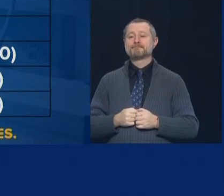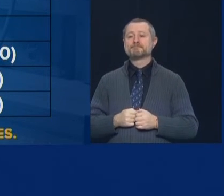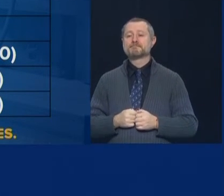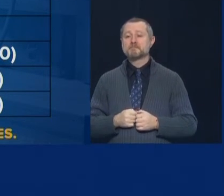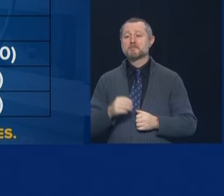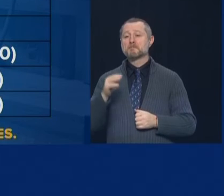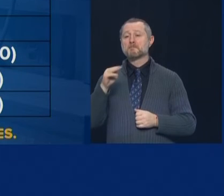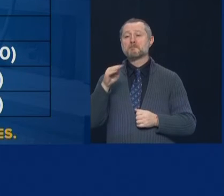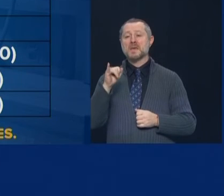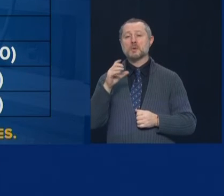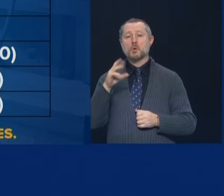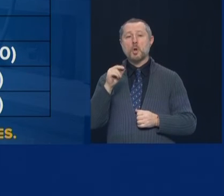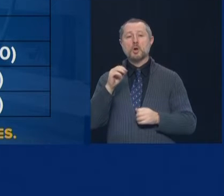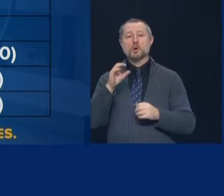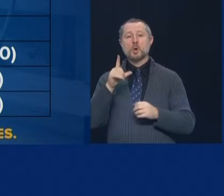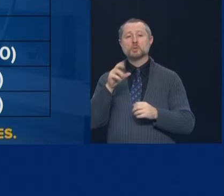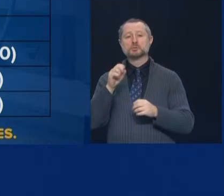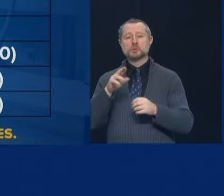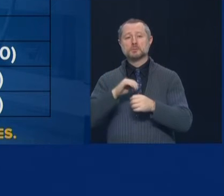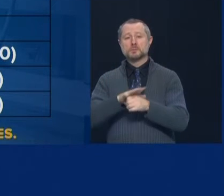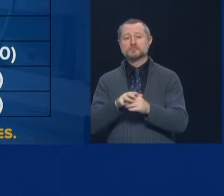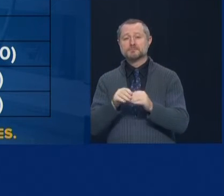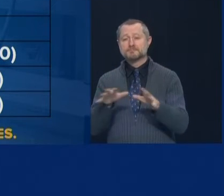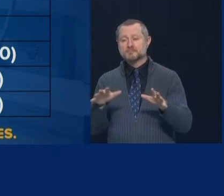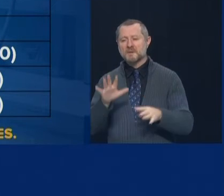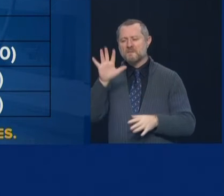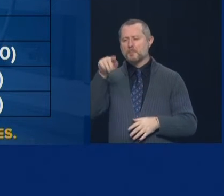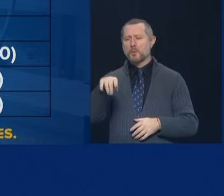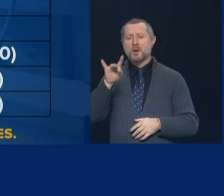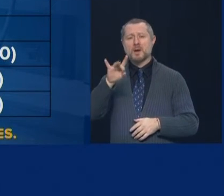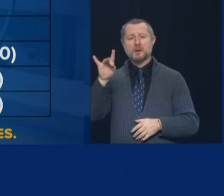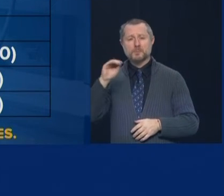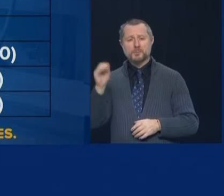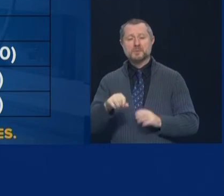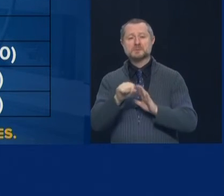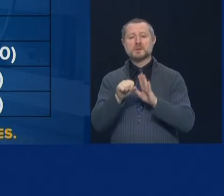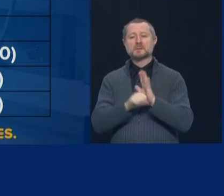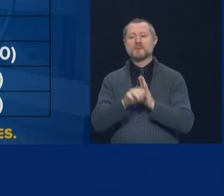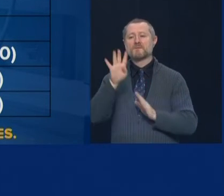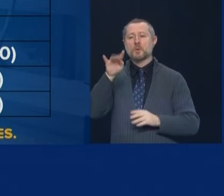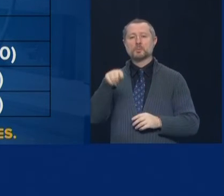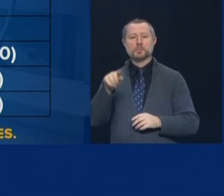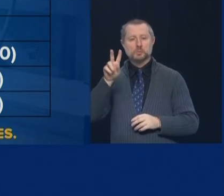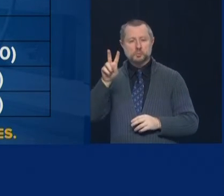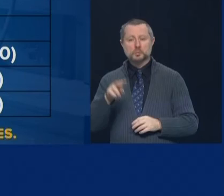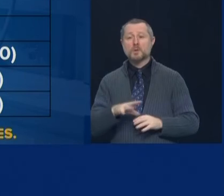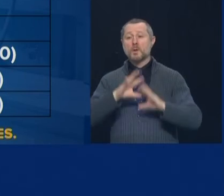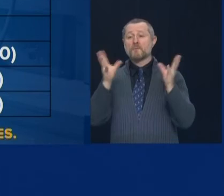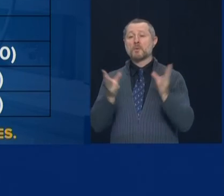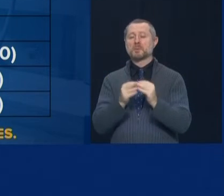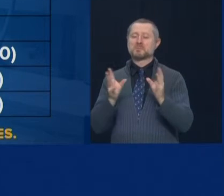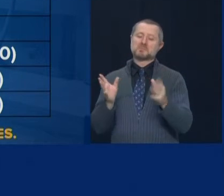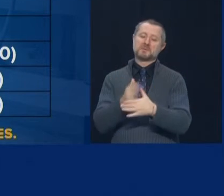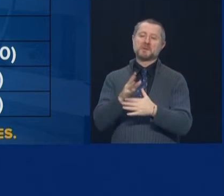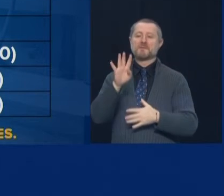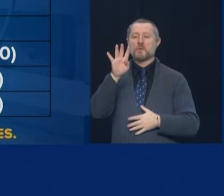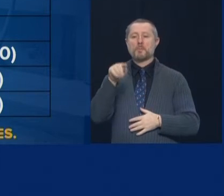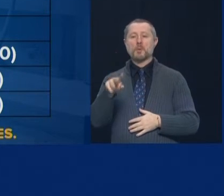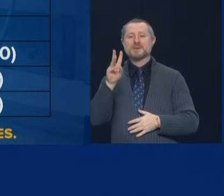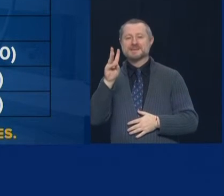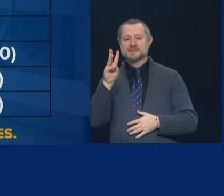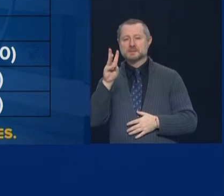Microcluster zone 5.8, statewide positivity 4.2, overall positivity with the